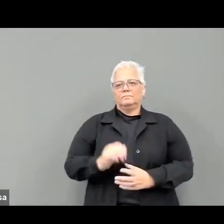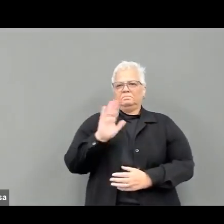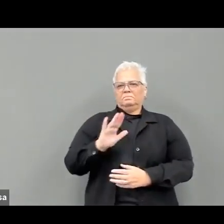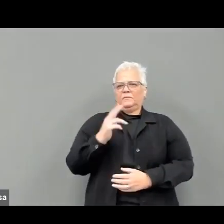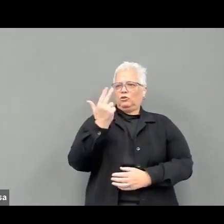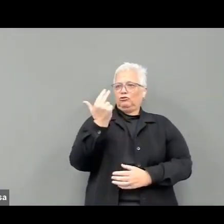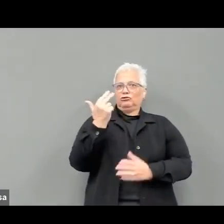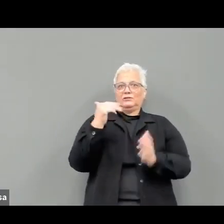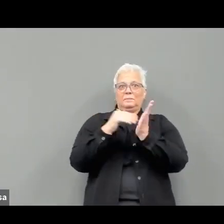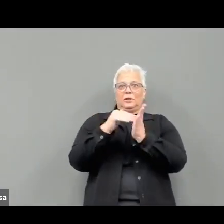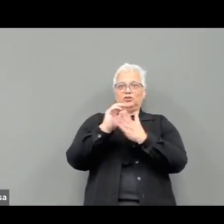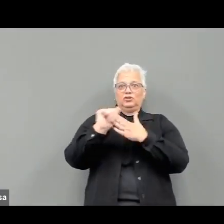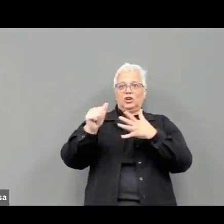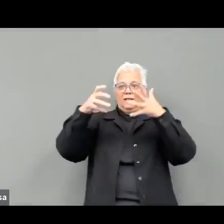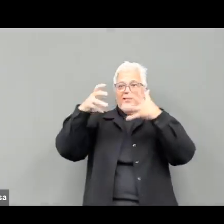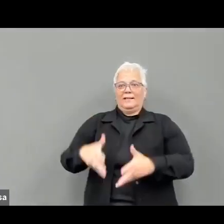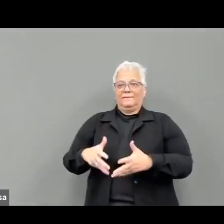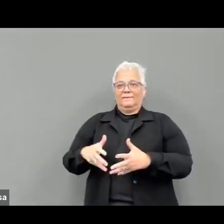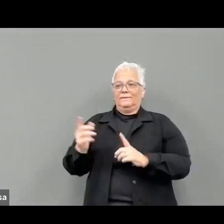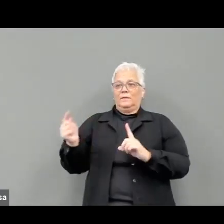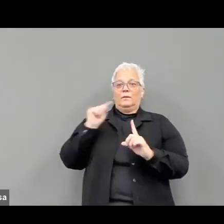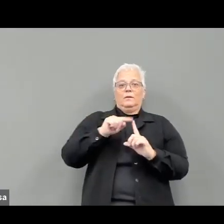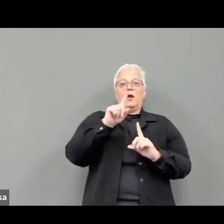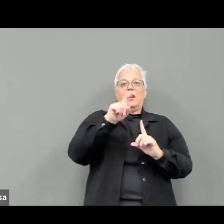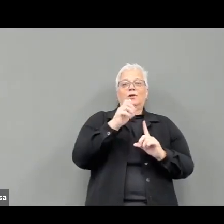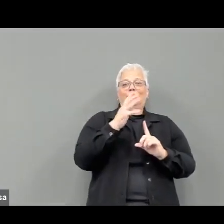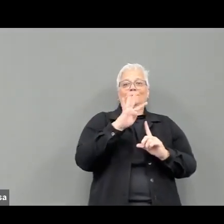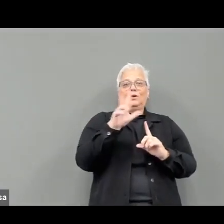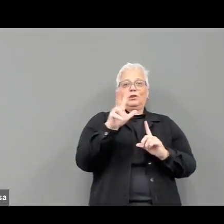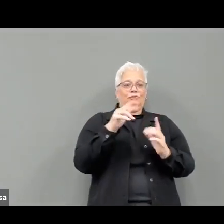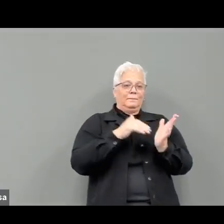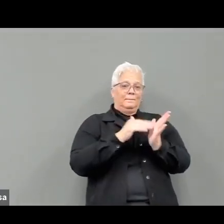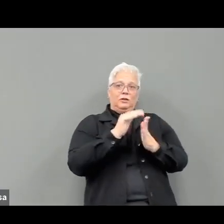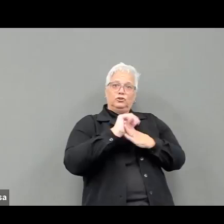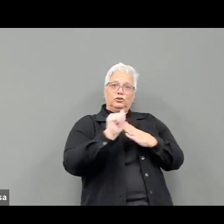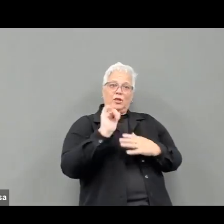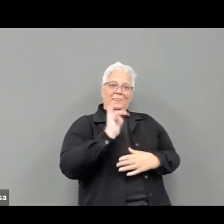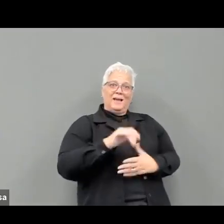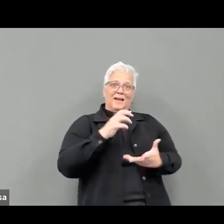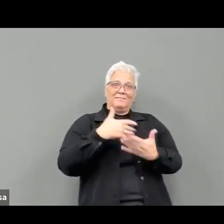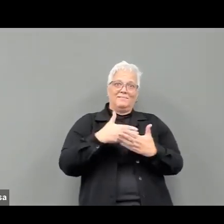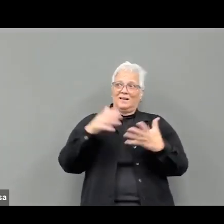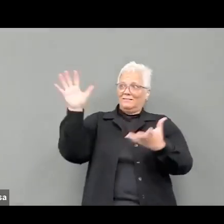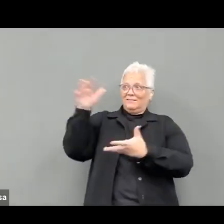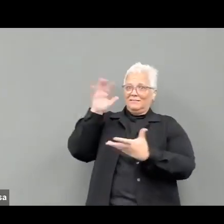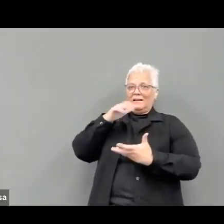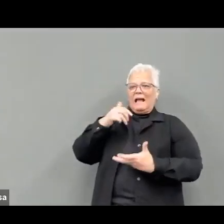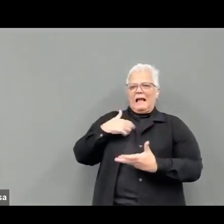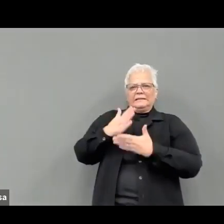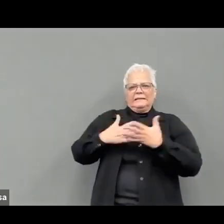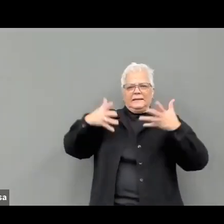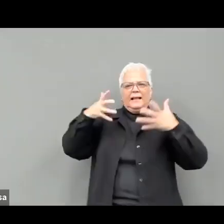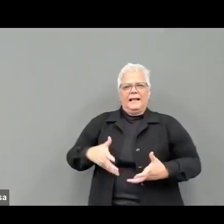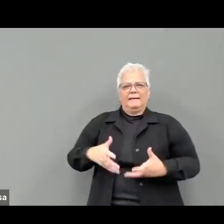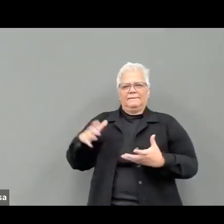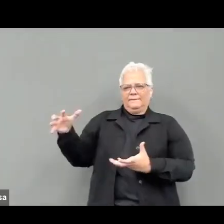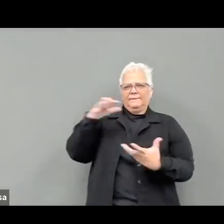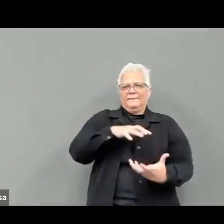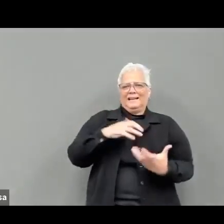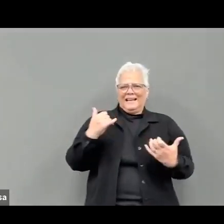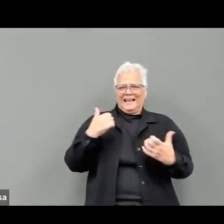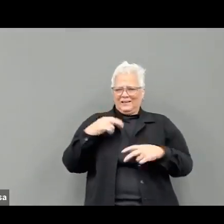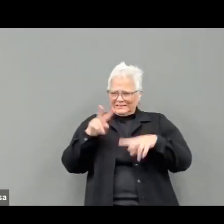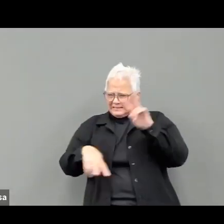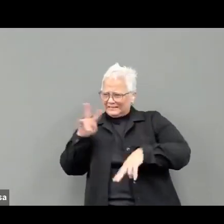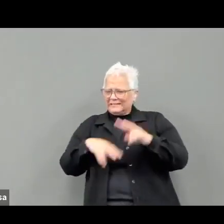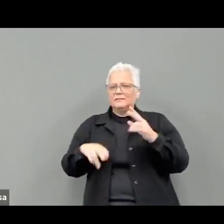And the County Review Committee continues to judiciously gather information to prioritize the remaining needs, as there's